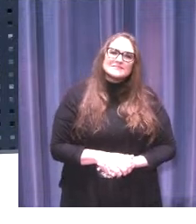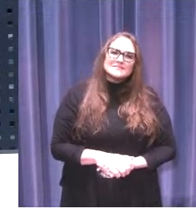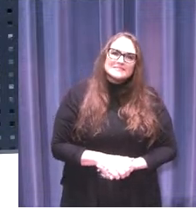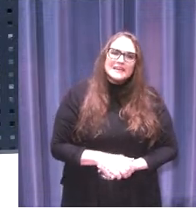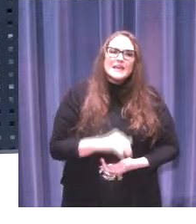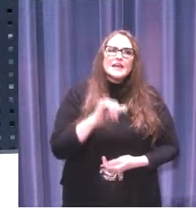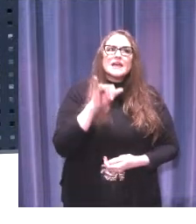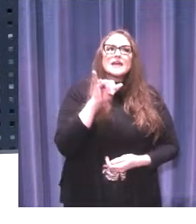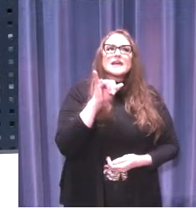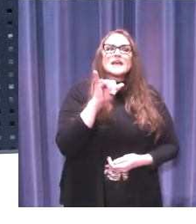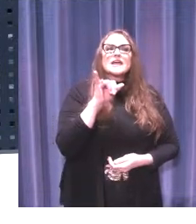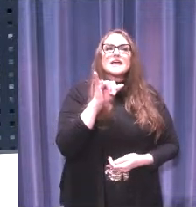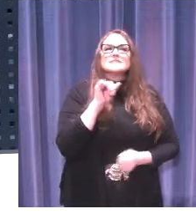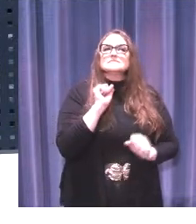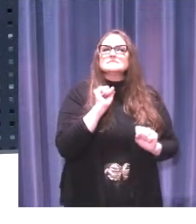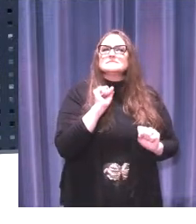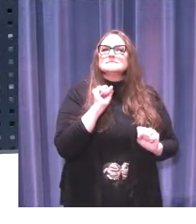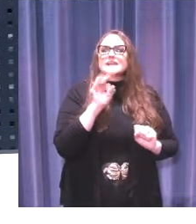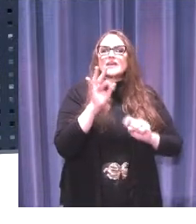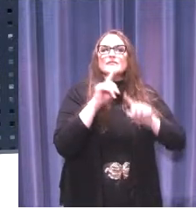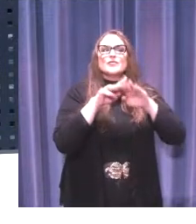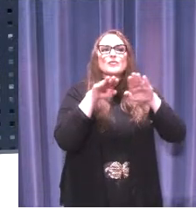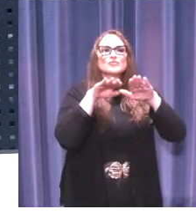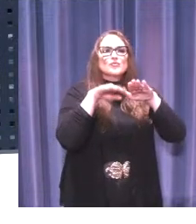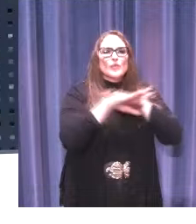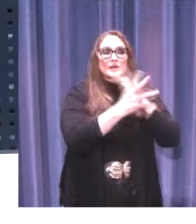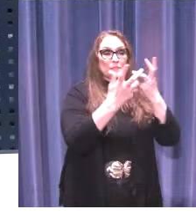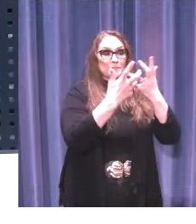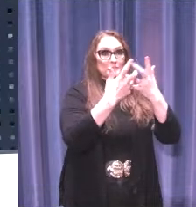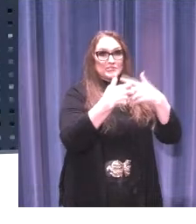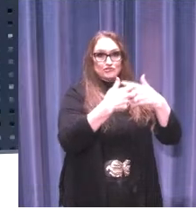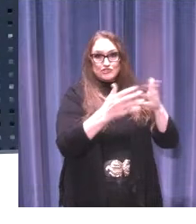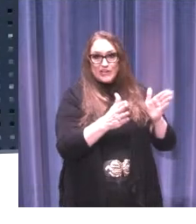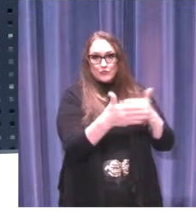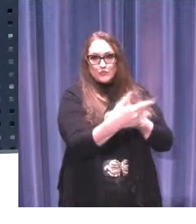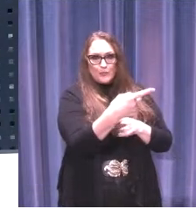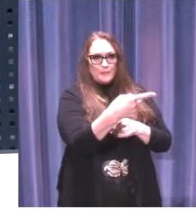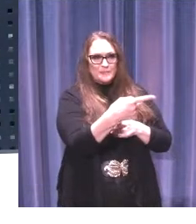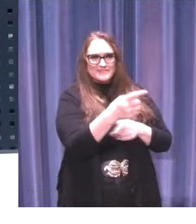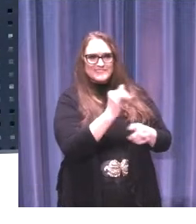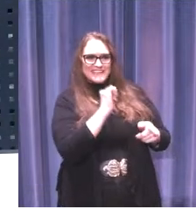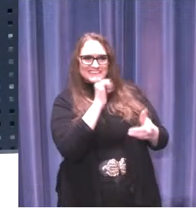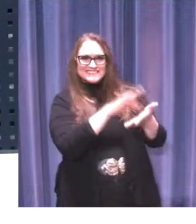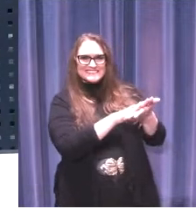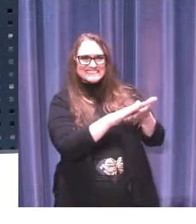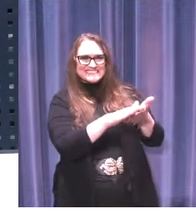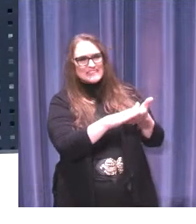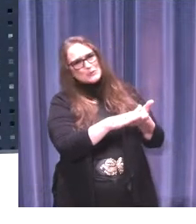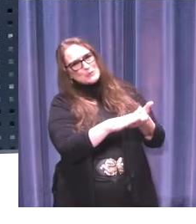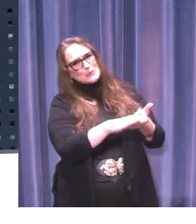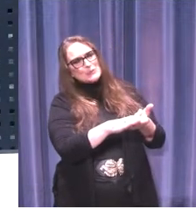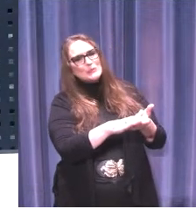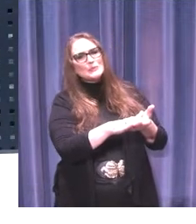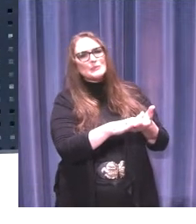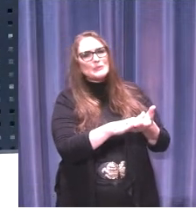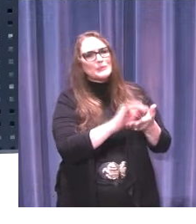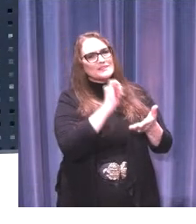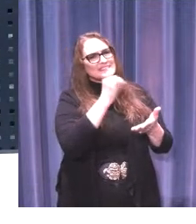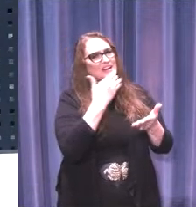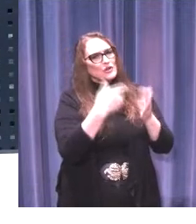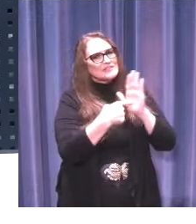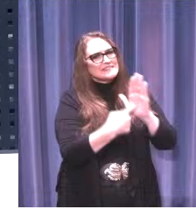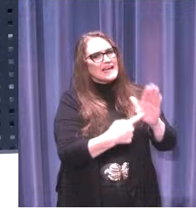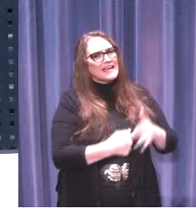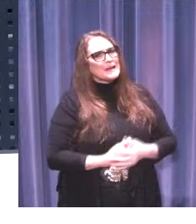If you go in a machine room and it's not very clean, that's not a good